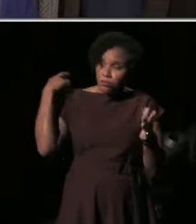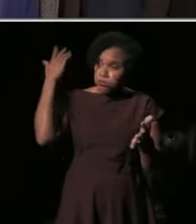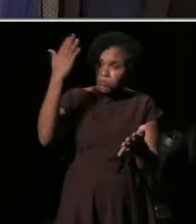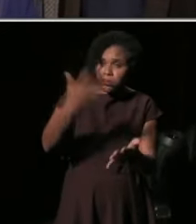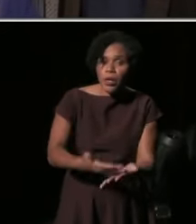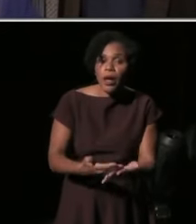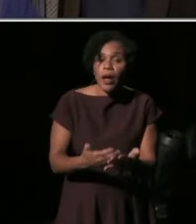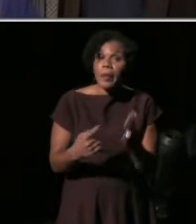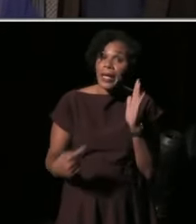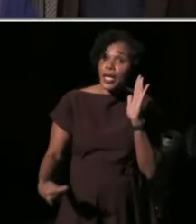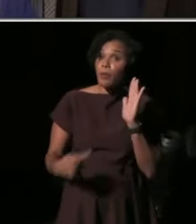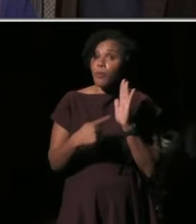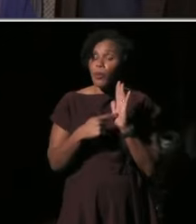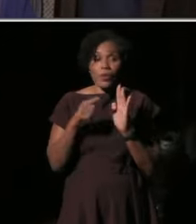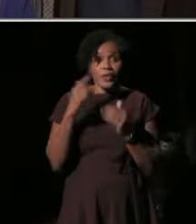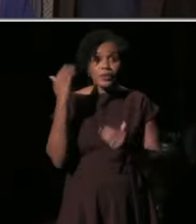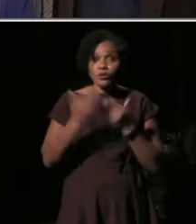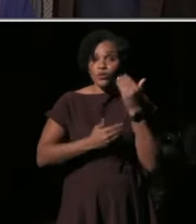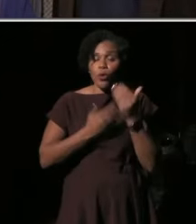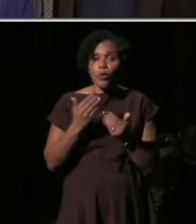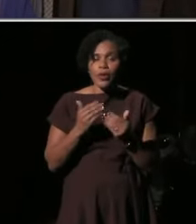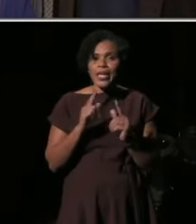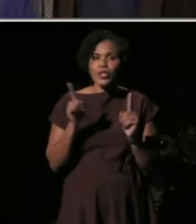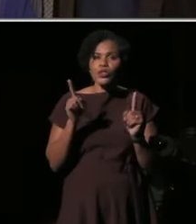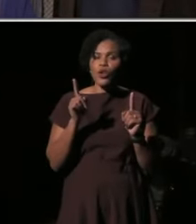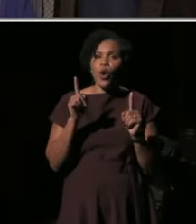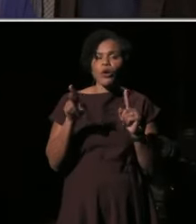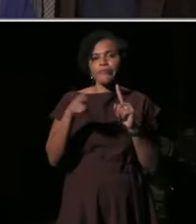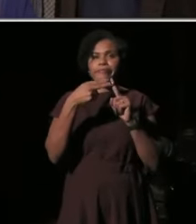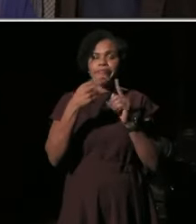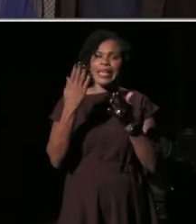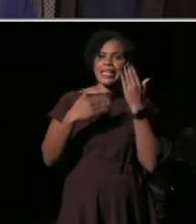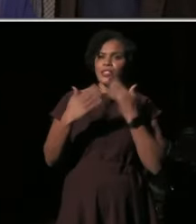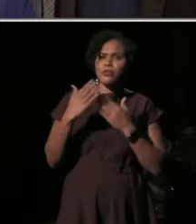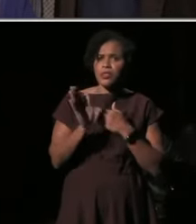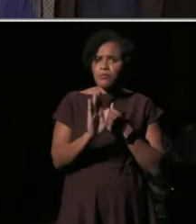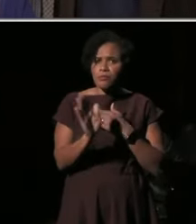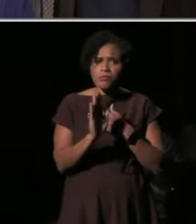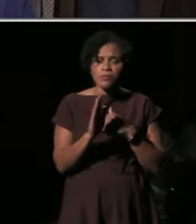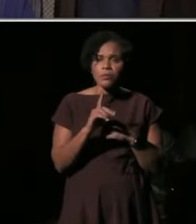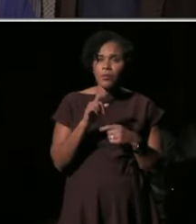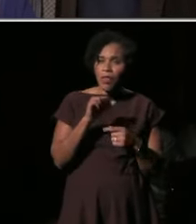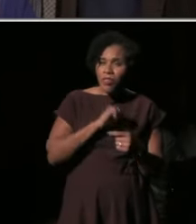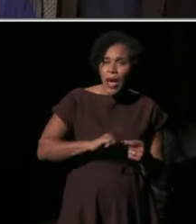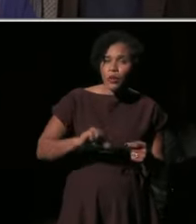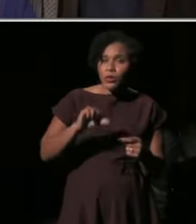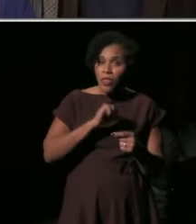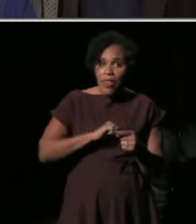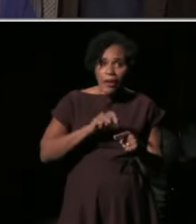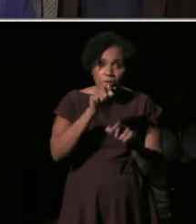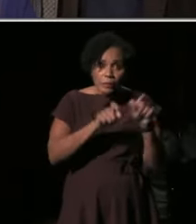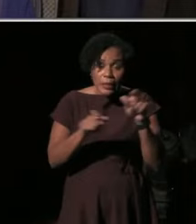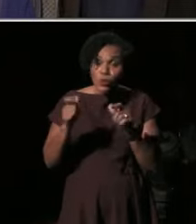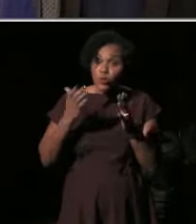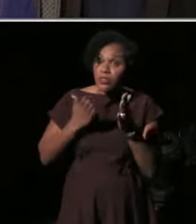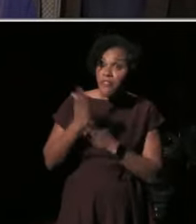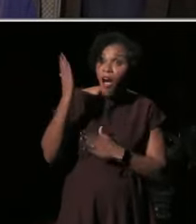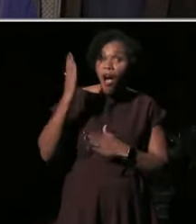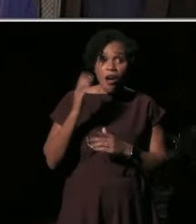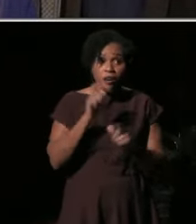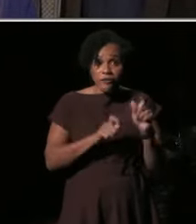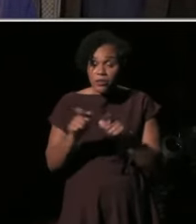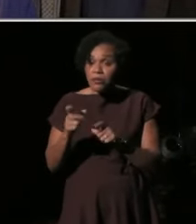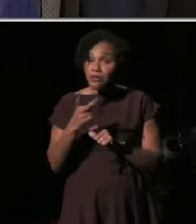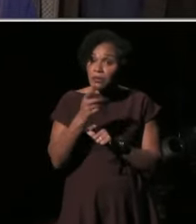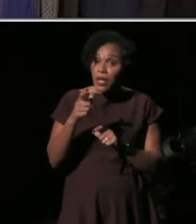that this story isn't just history, because there are thousands and thousands of survivors now and